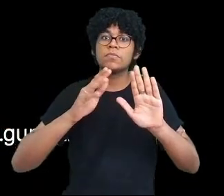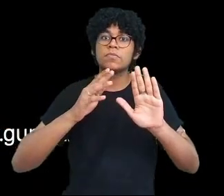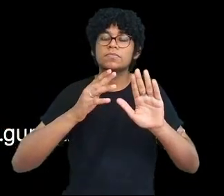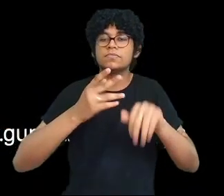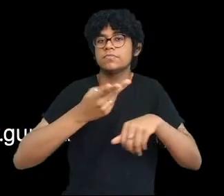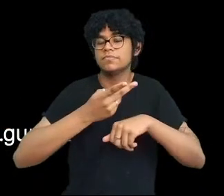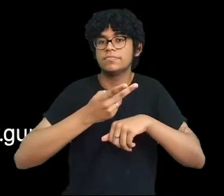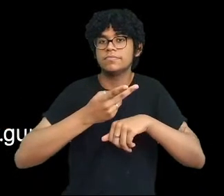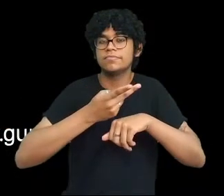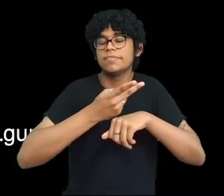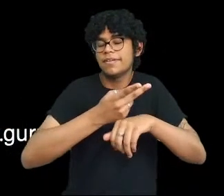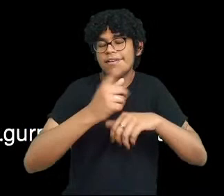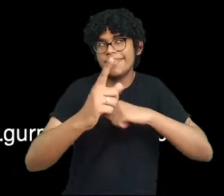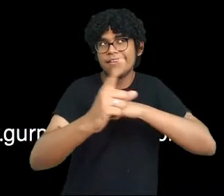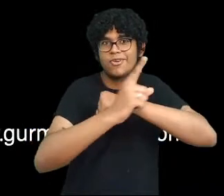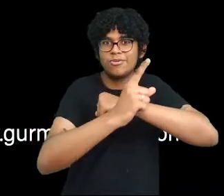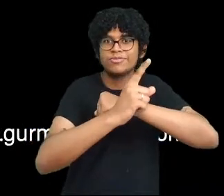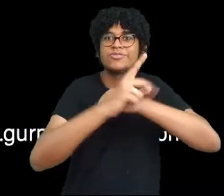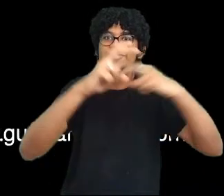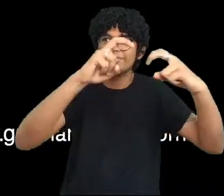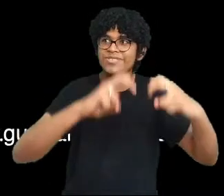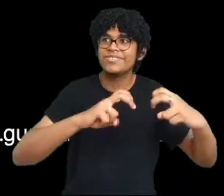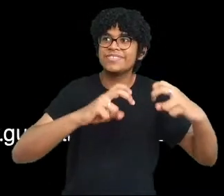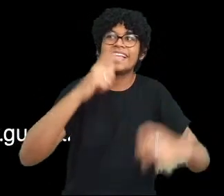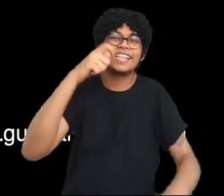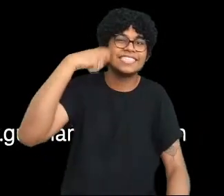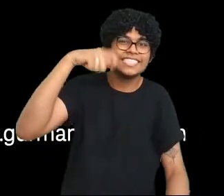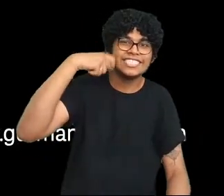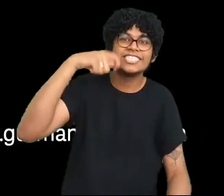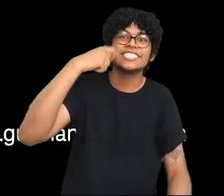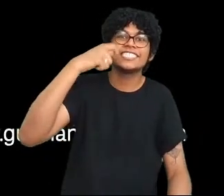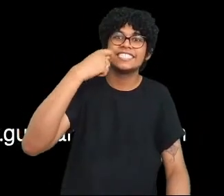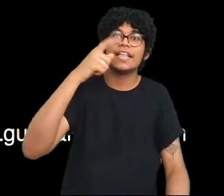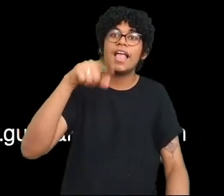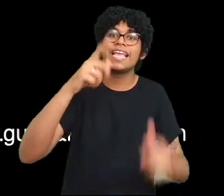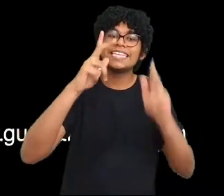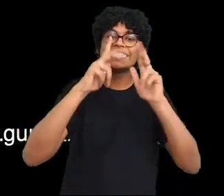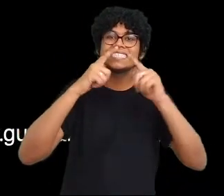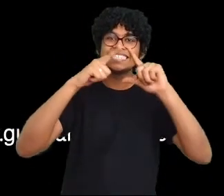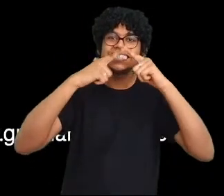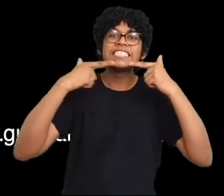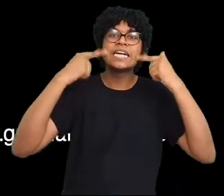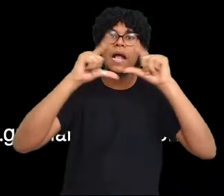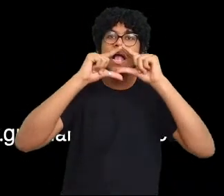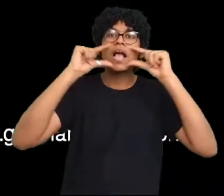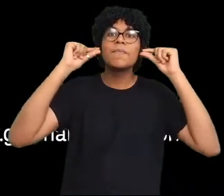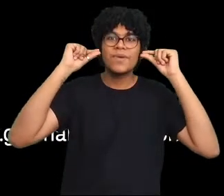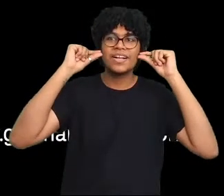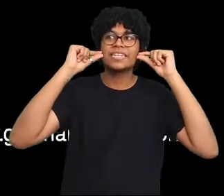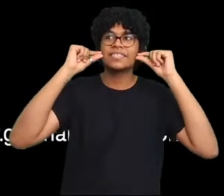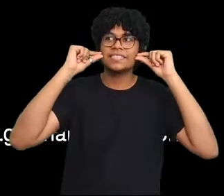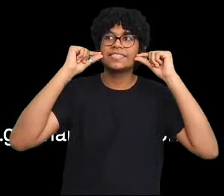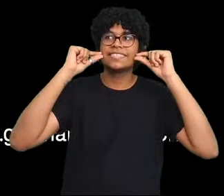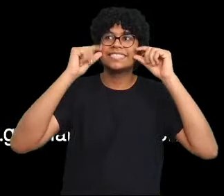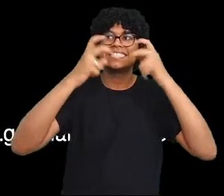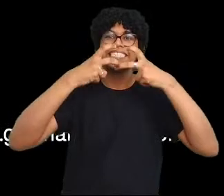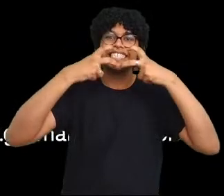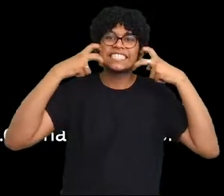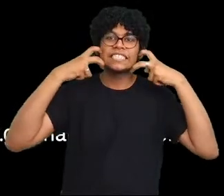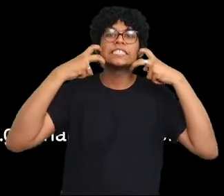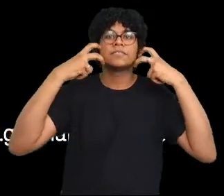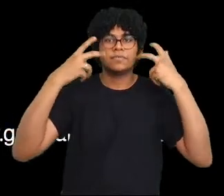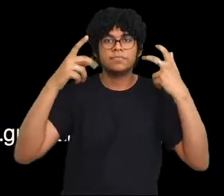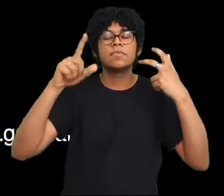visual metaphors to convey data is something that Mona Chalabi is great at. And it's also something